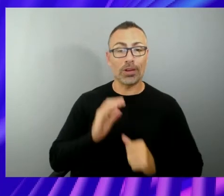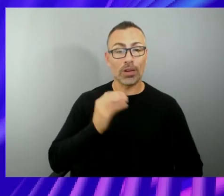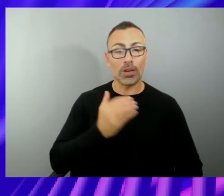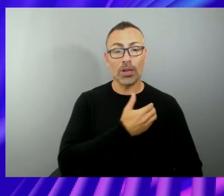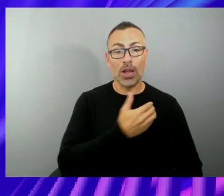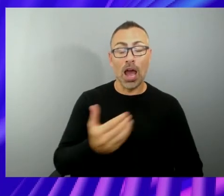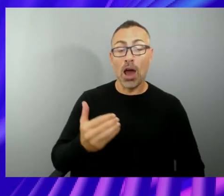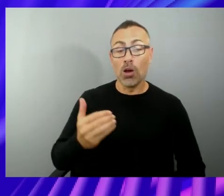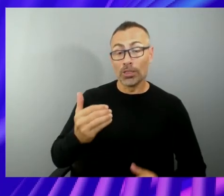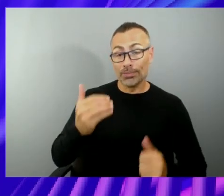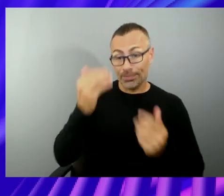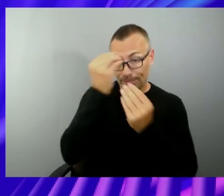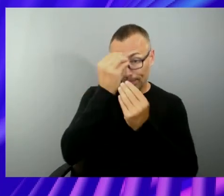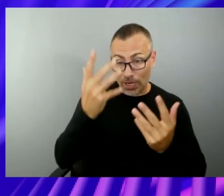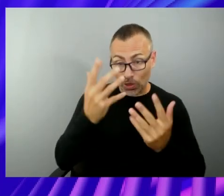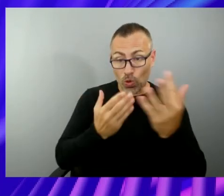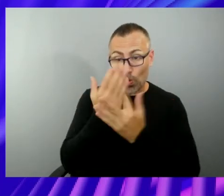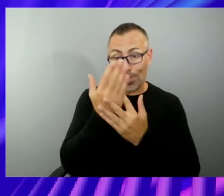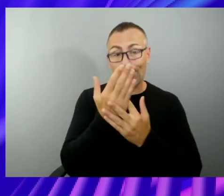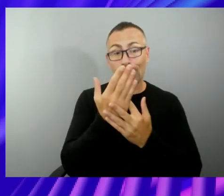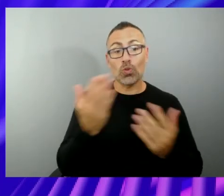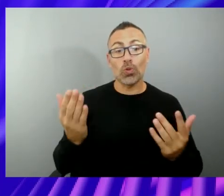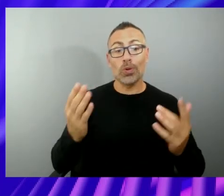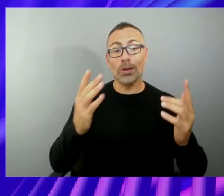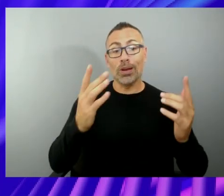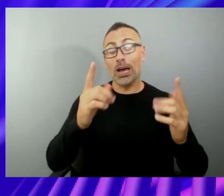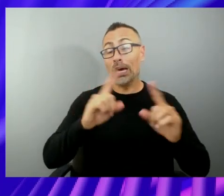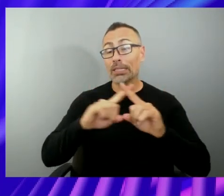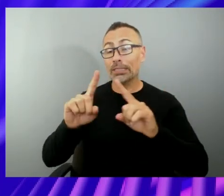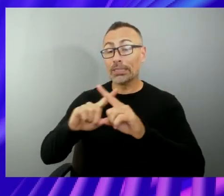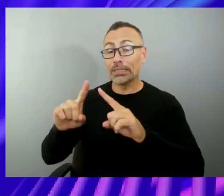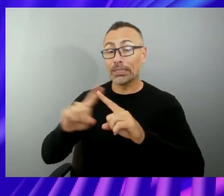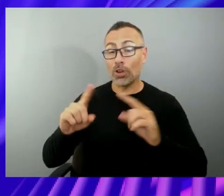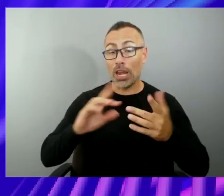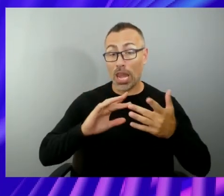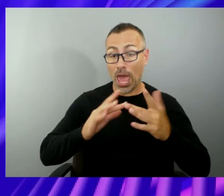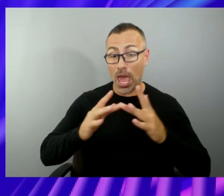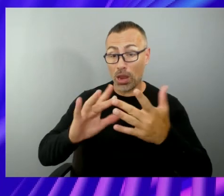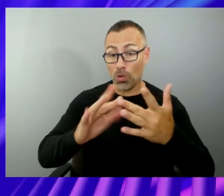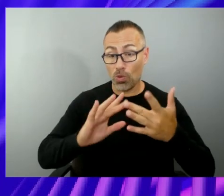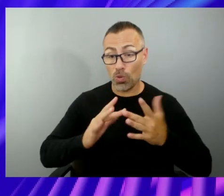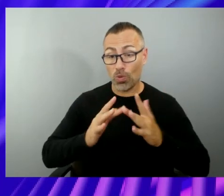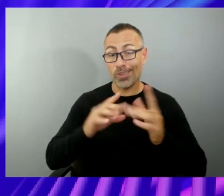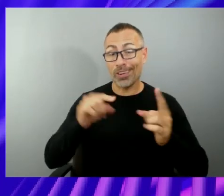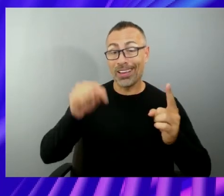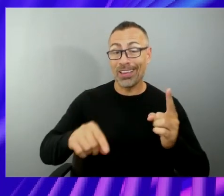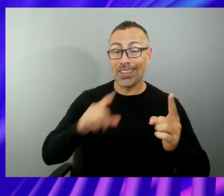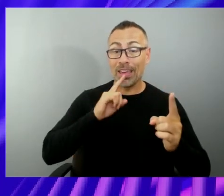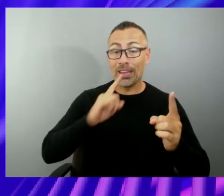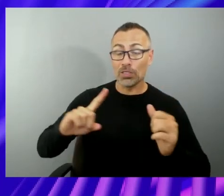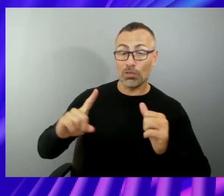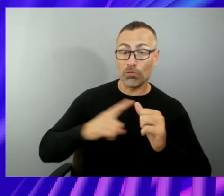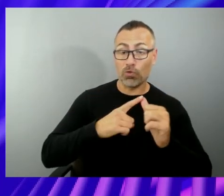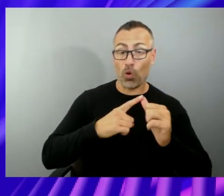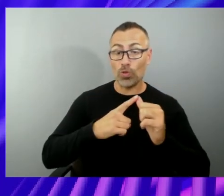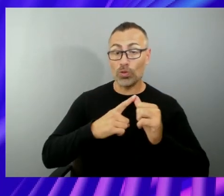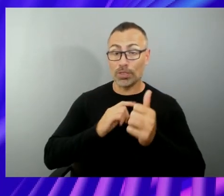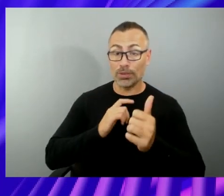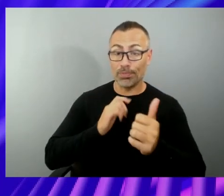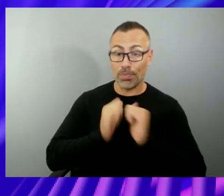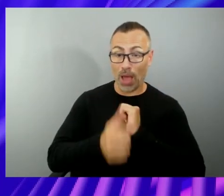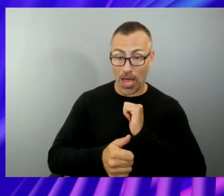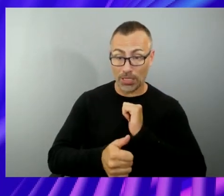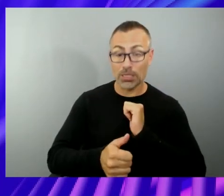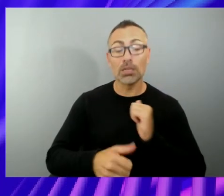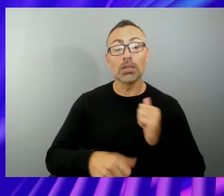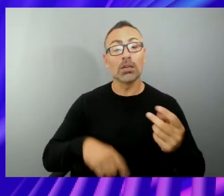network. And when our data goes through the neural network, that's the forward pass first. So then we calculate